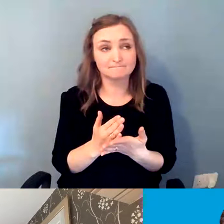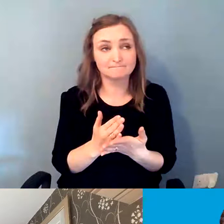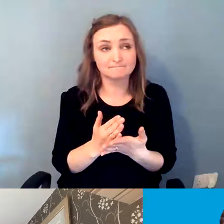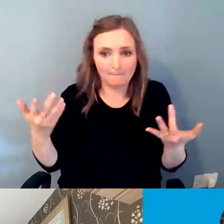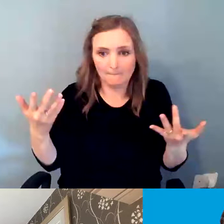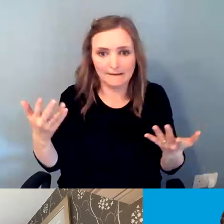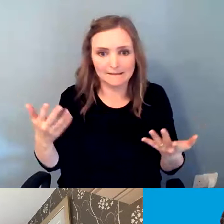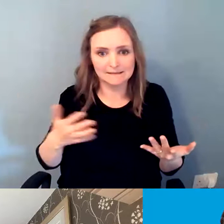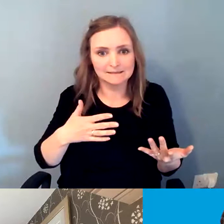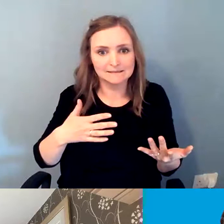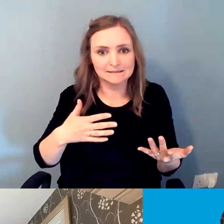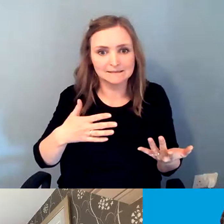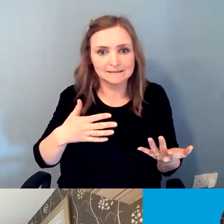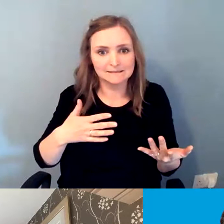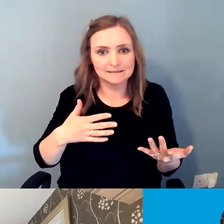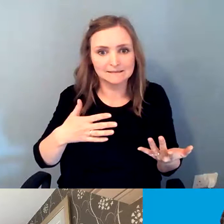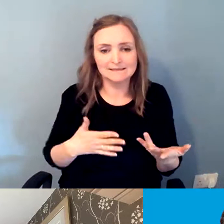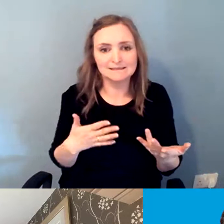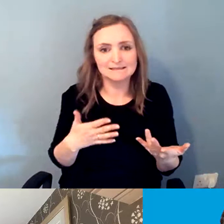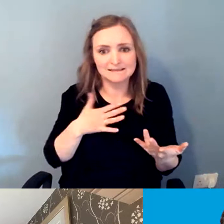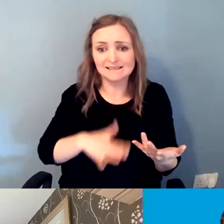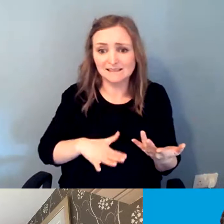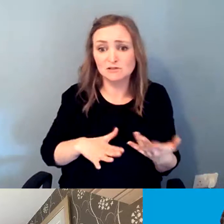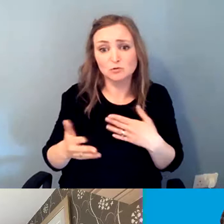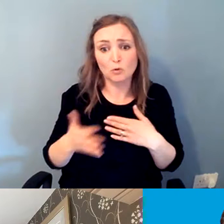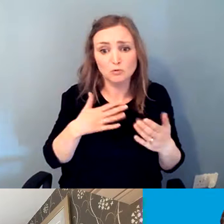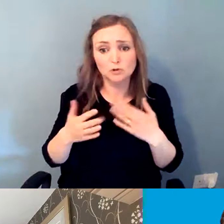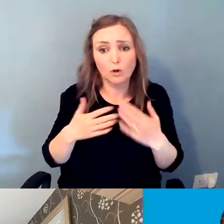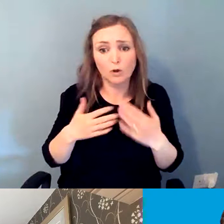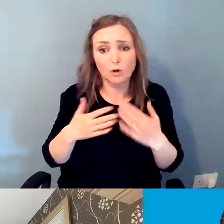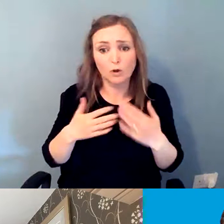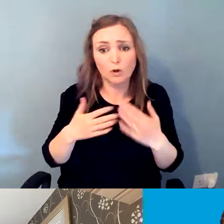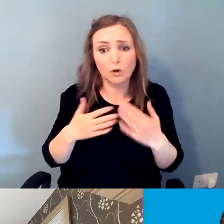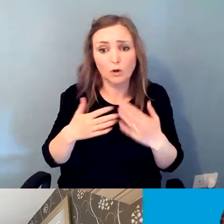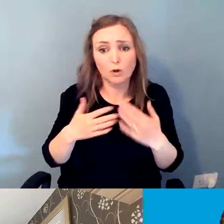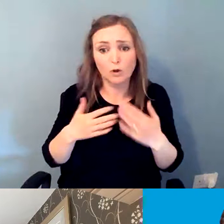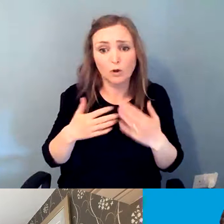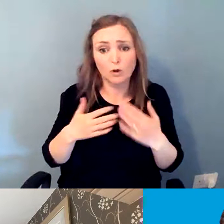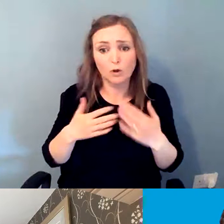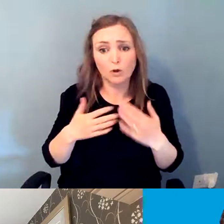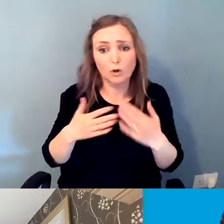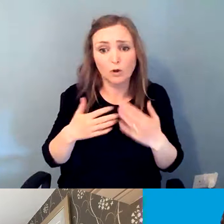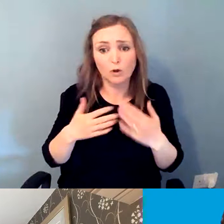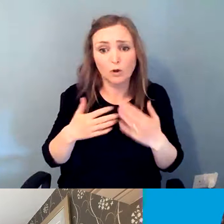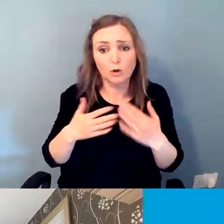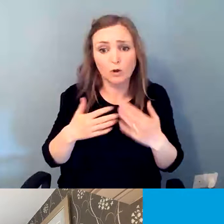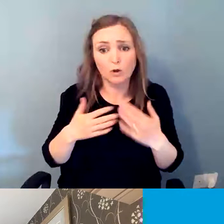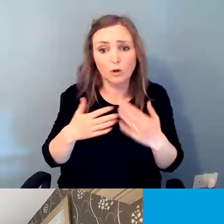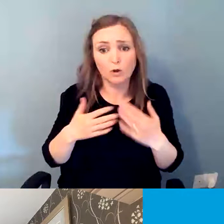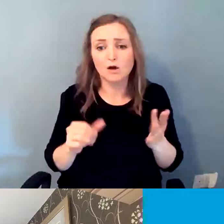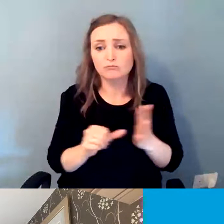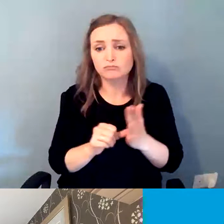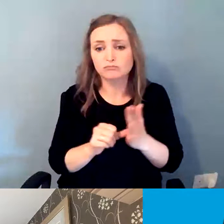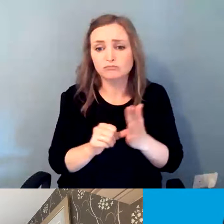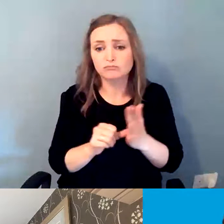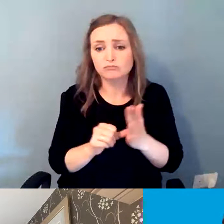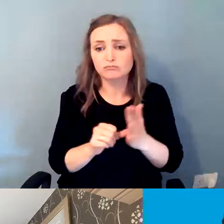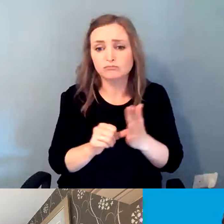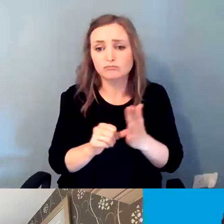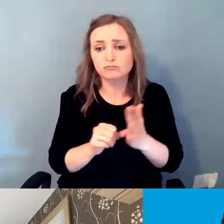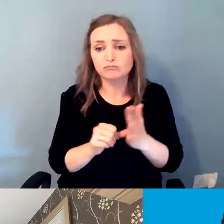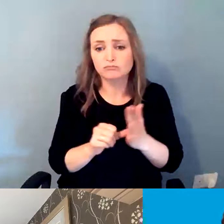their act together, and Derbyshire need to get. I have a lot of trouble with Derbyshire,